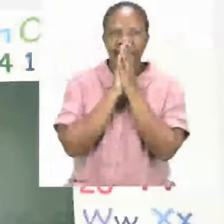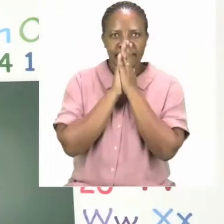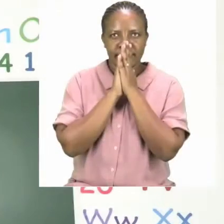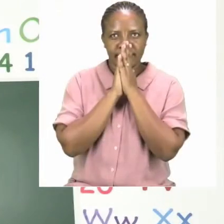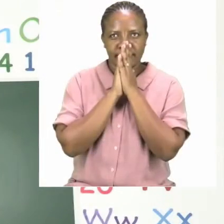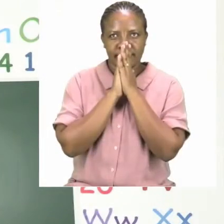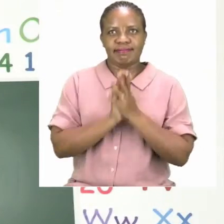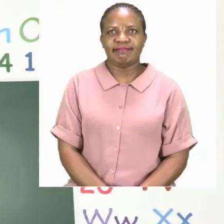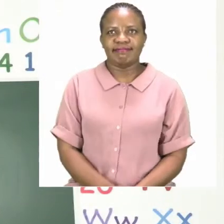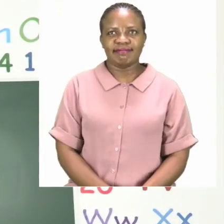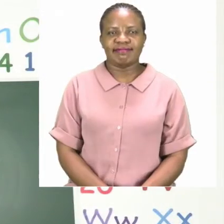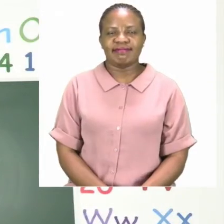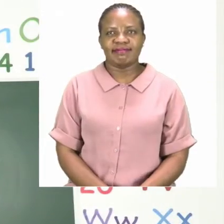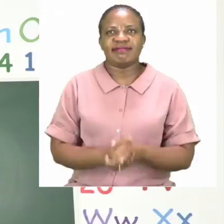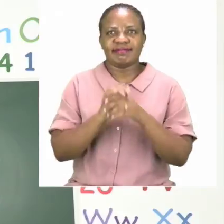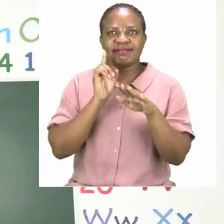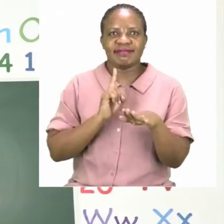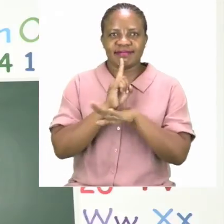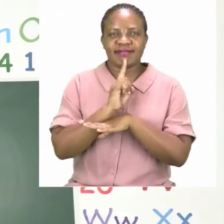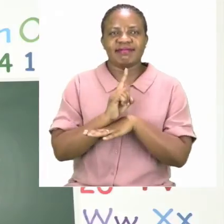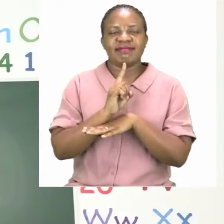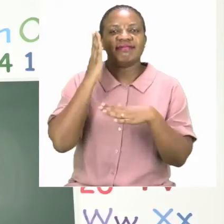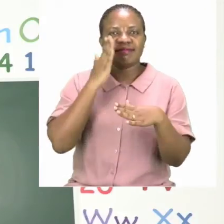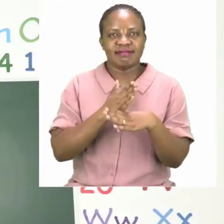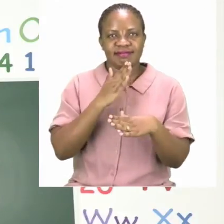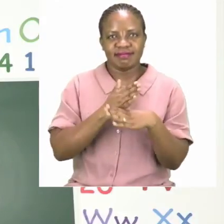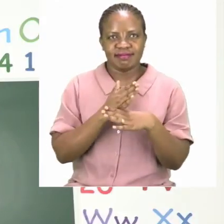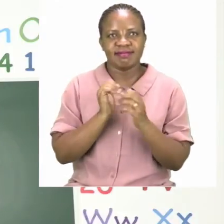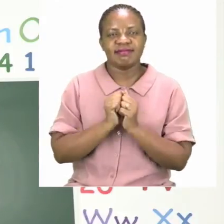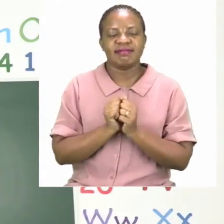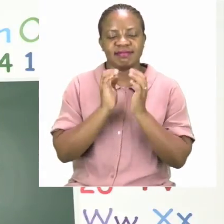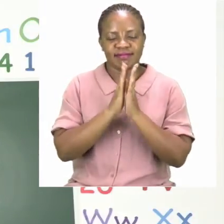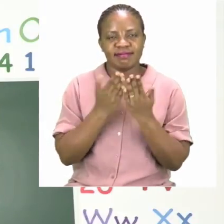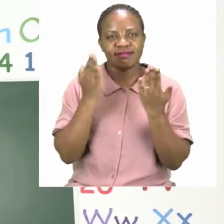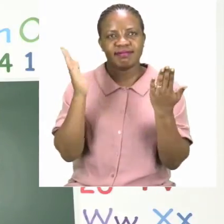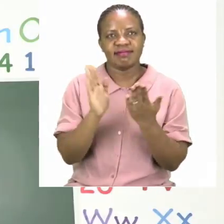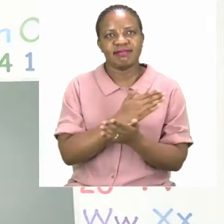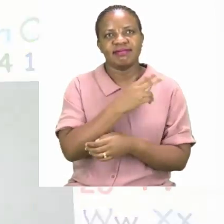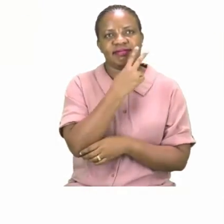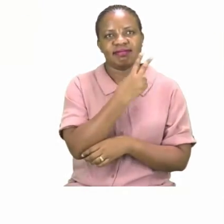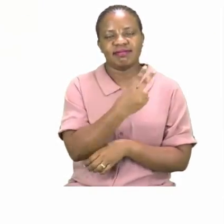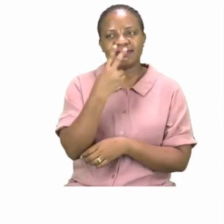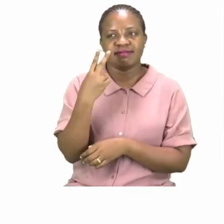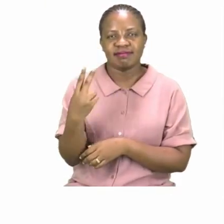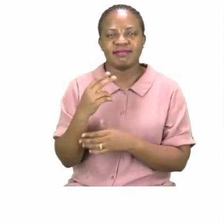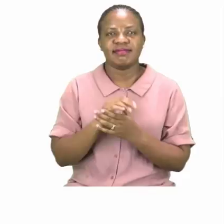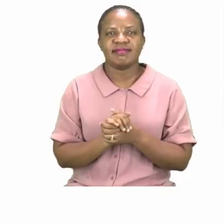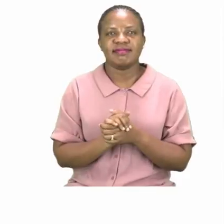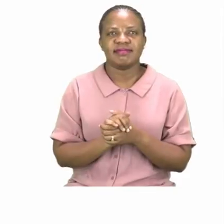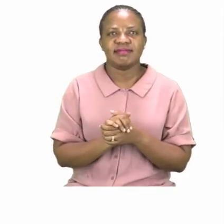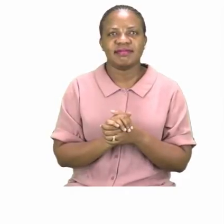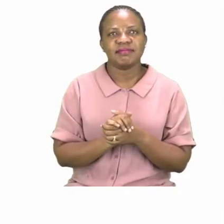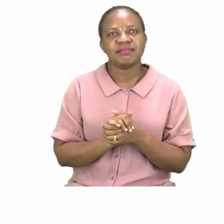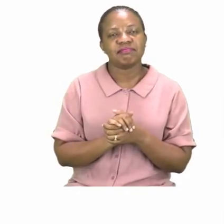For our first exercise, boys and girls, let's turn to page 22. On